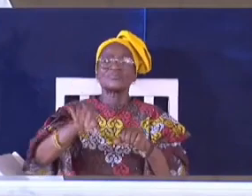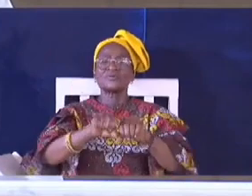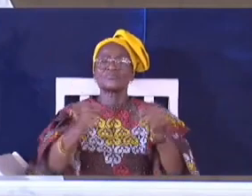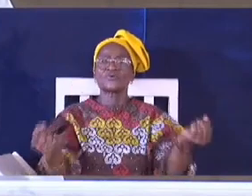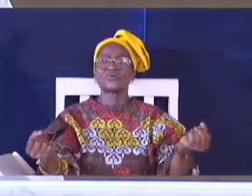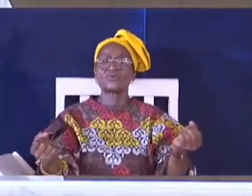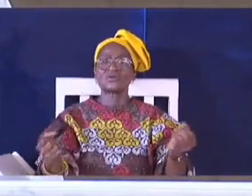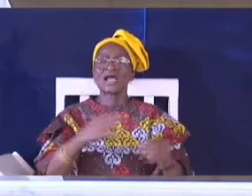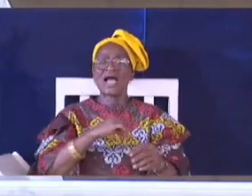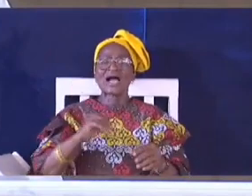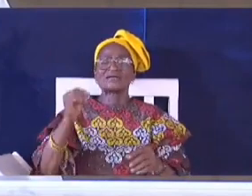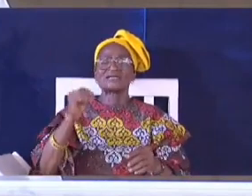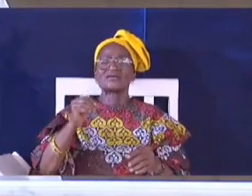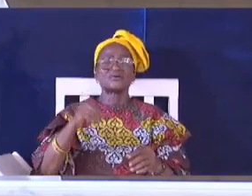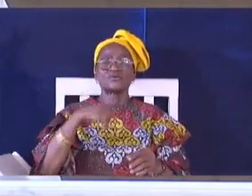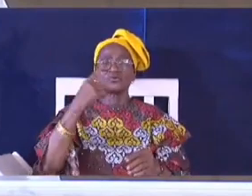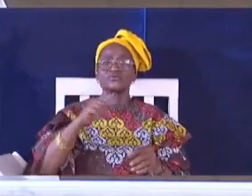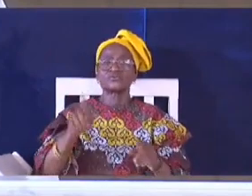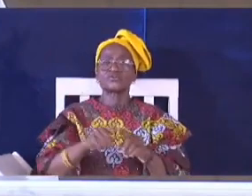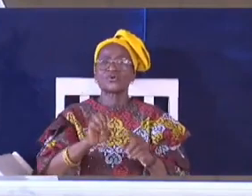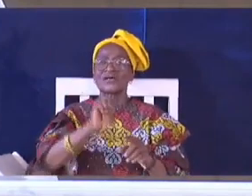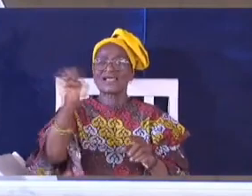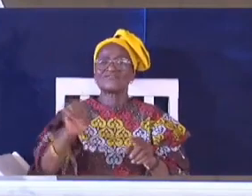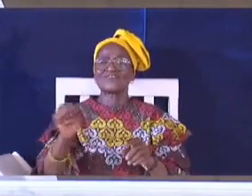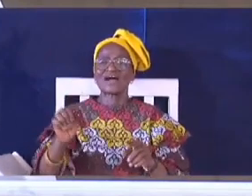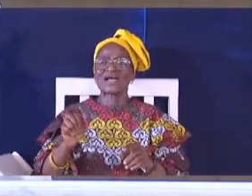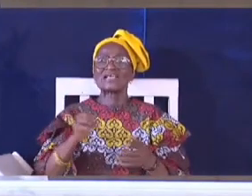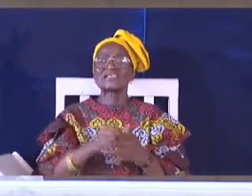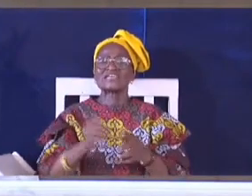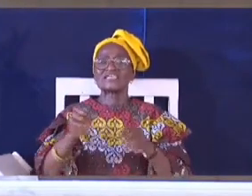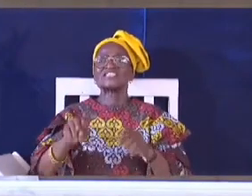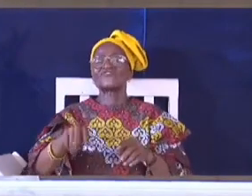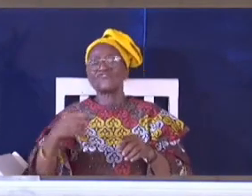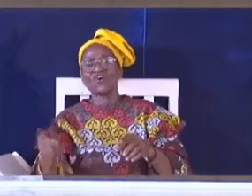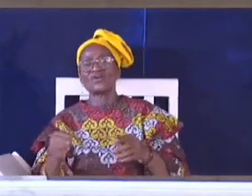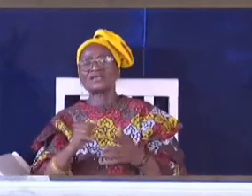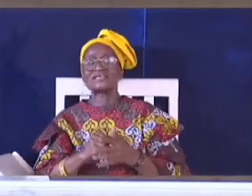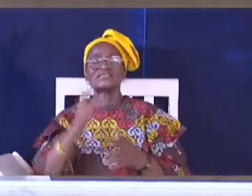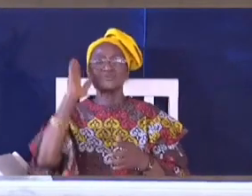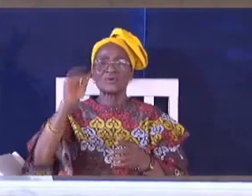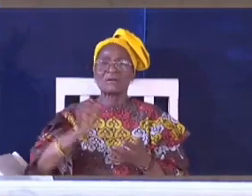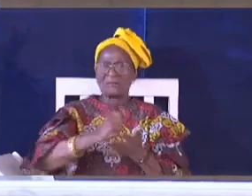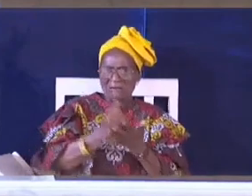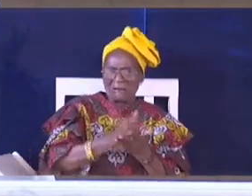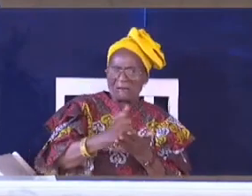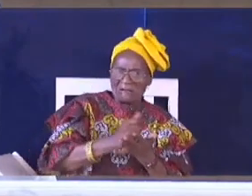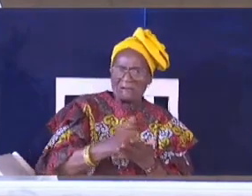but on whosoever it shall fall, it will grind him to powder.